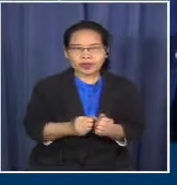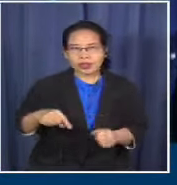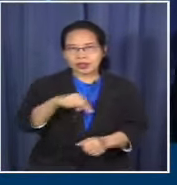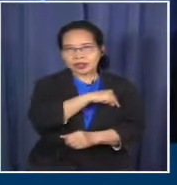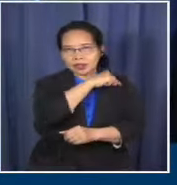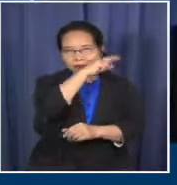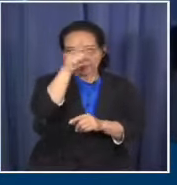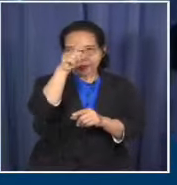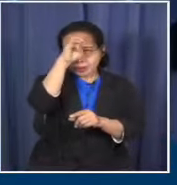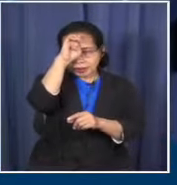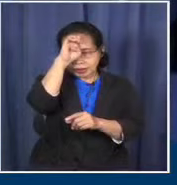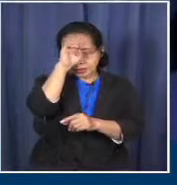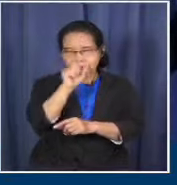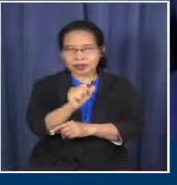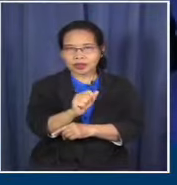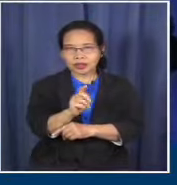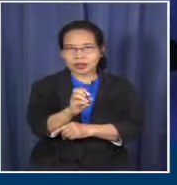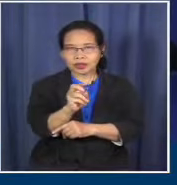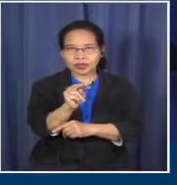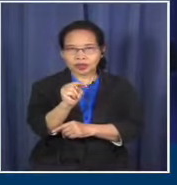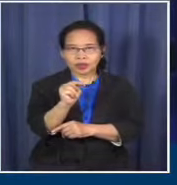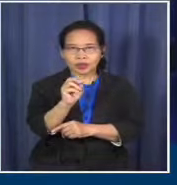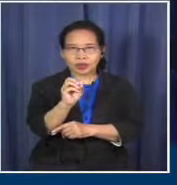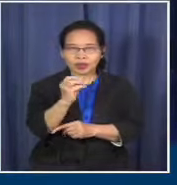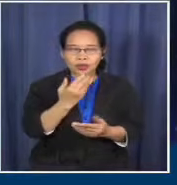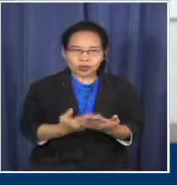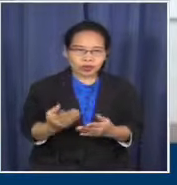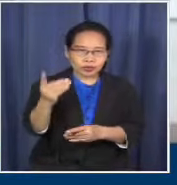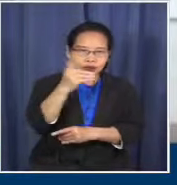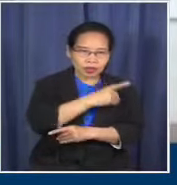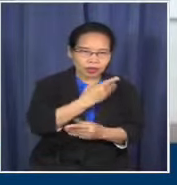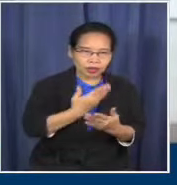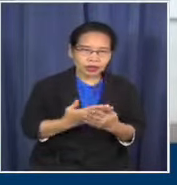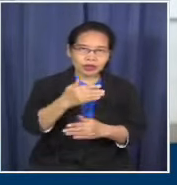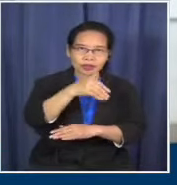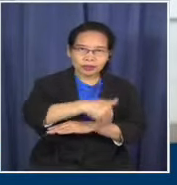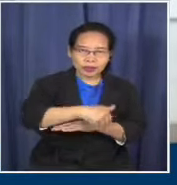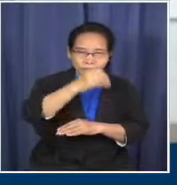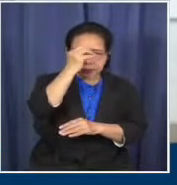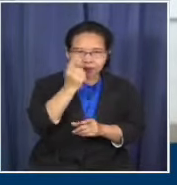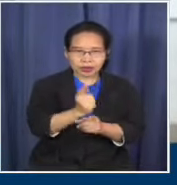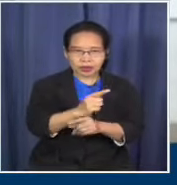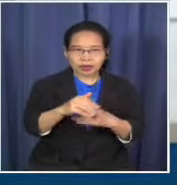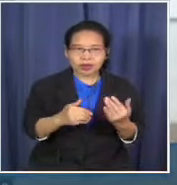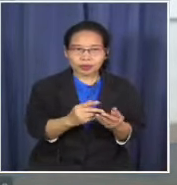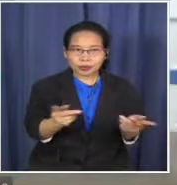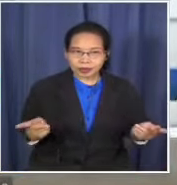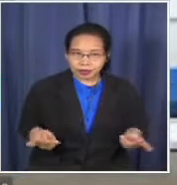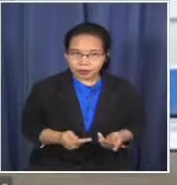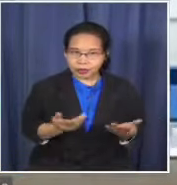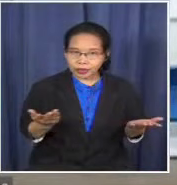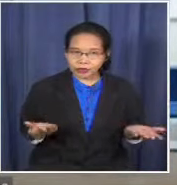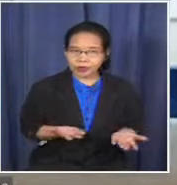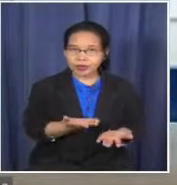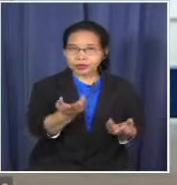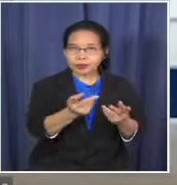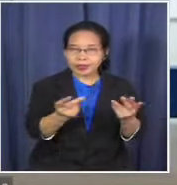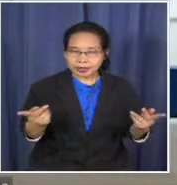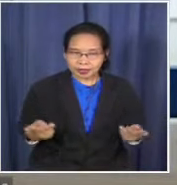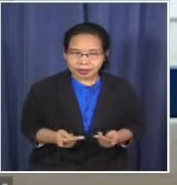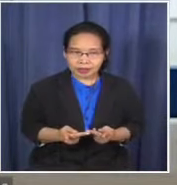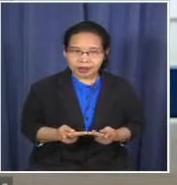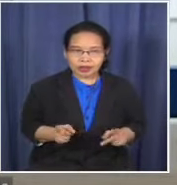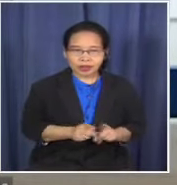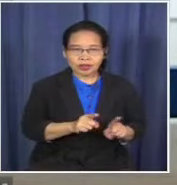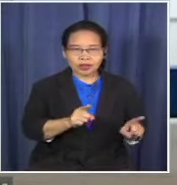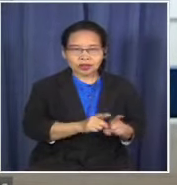Brother Eli Soriano. Good day to you, Brother Eli. Good day, good evening, brethren, from